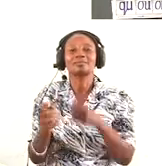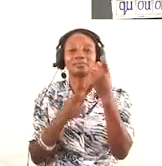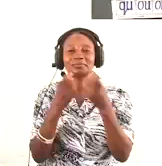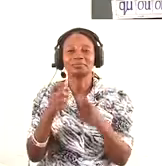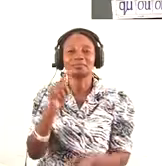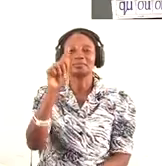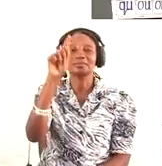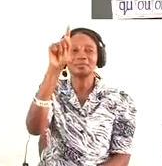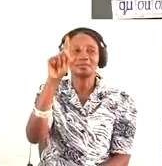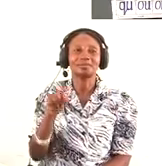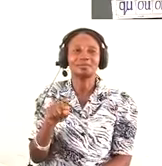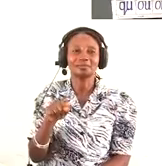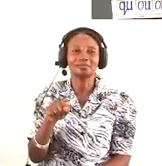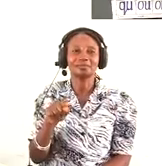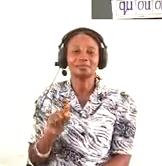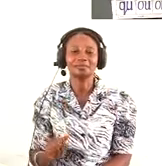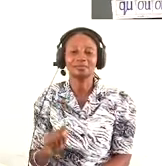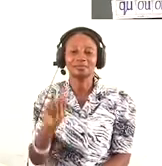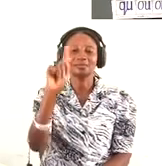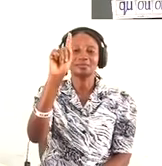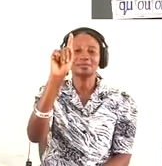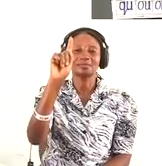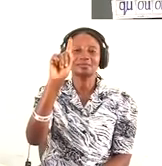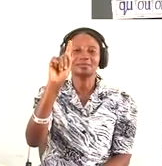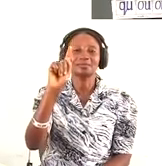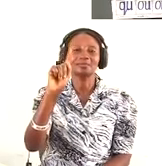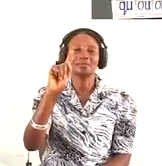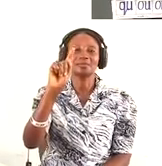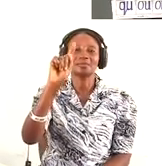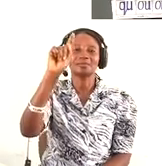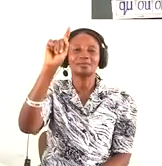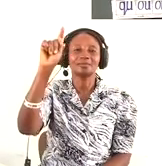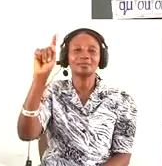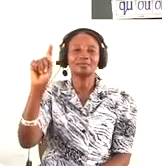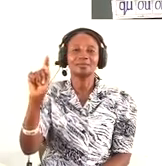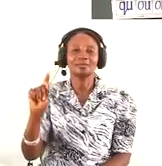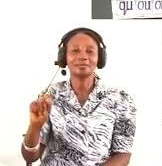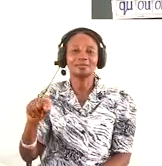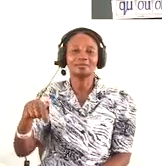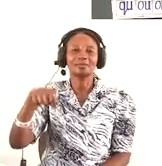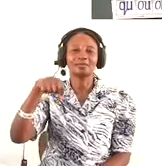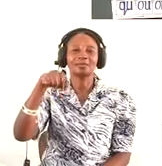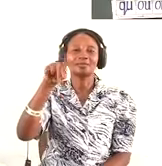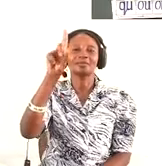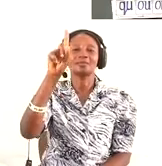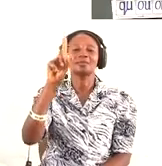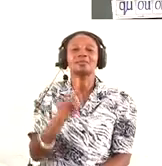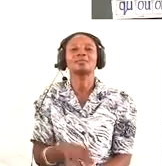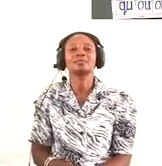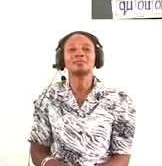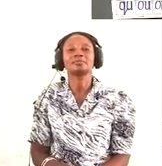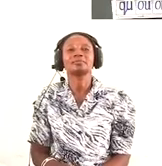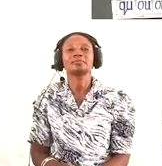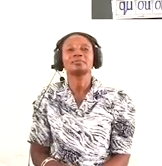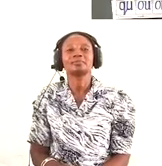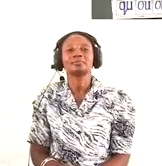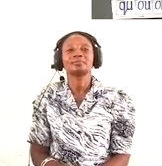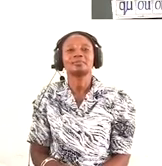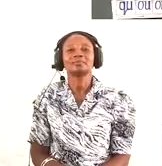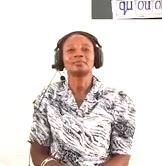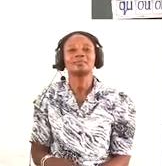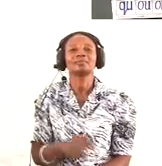We try it again. Down, up, over down, and a